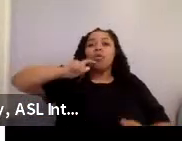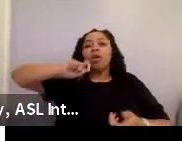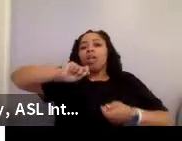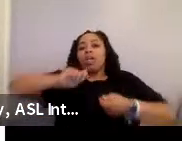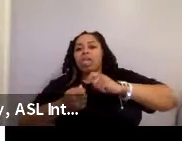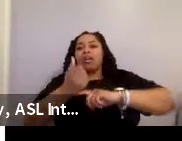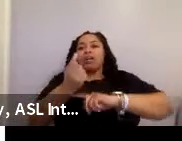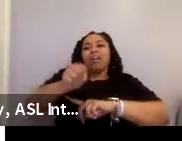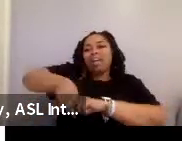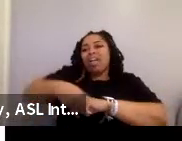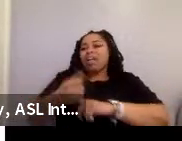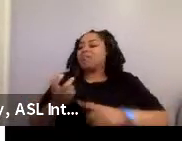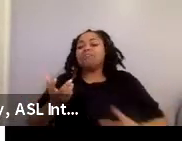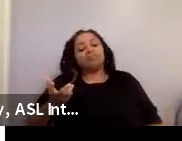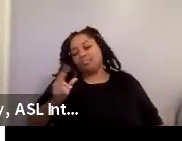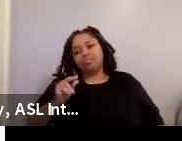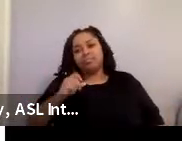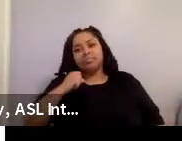wrist.